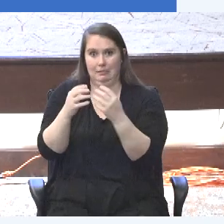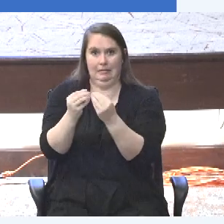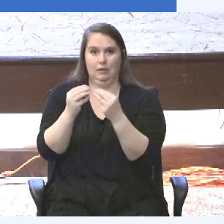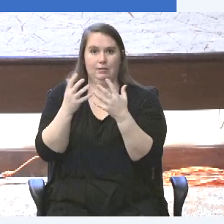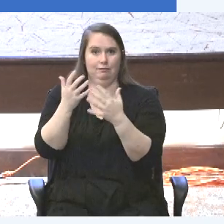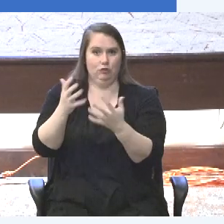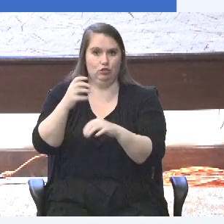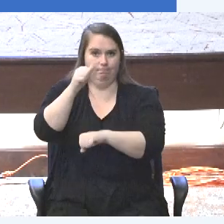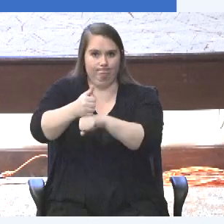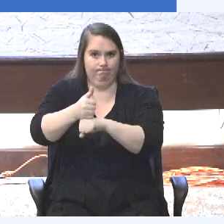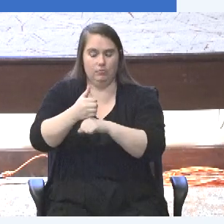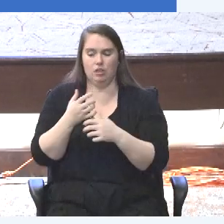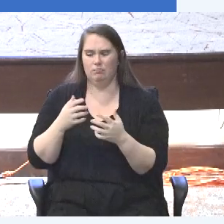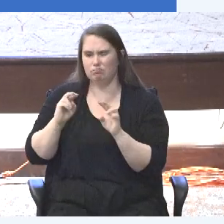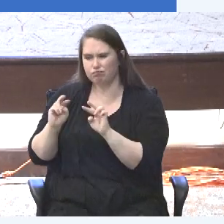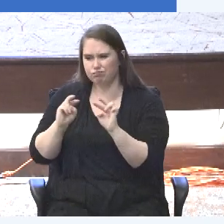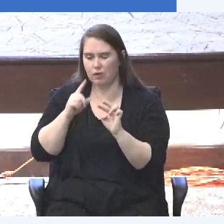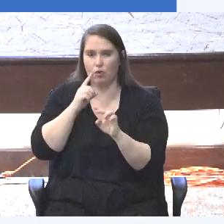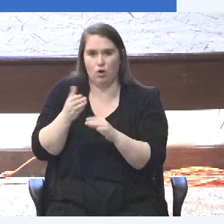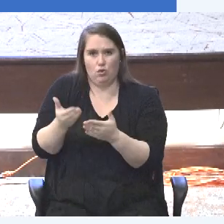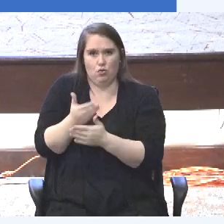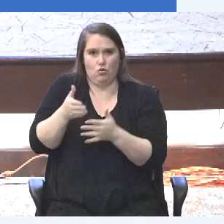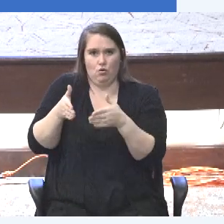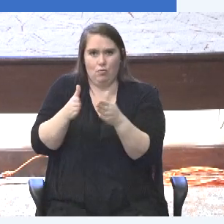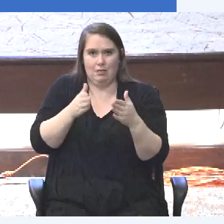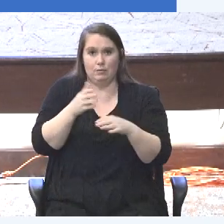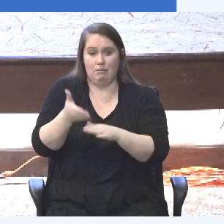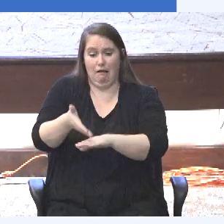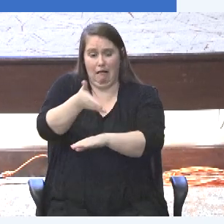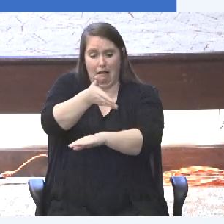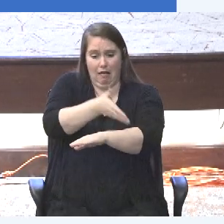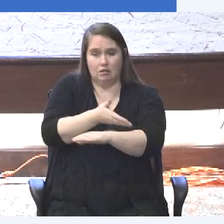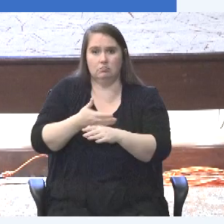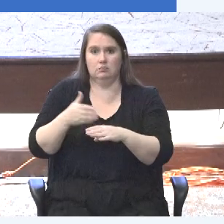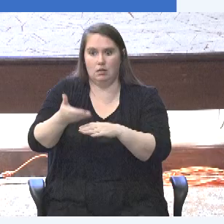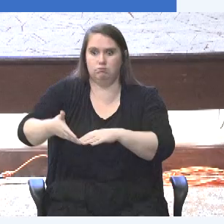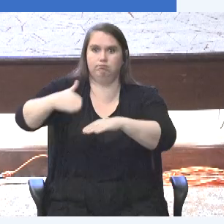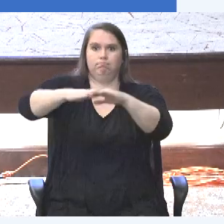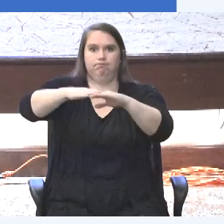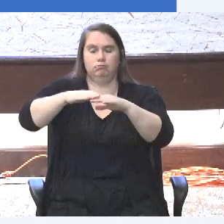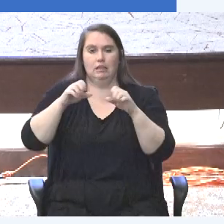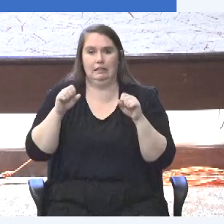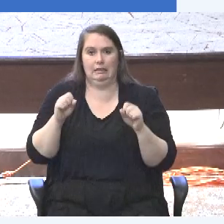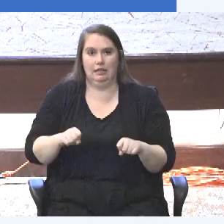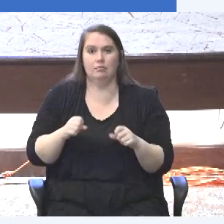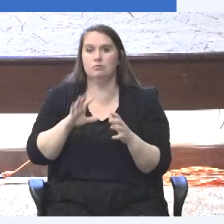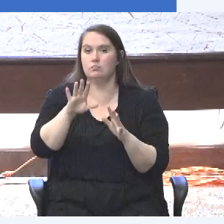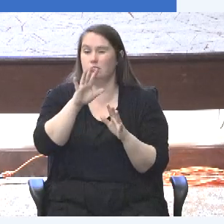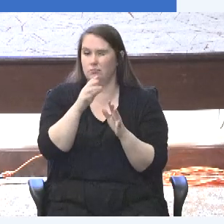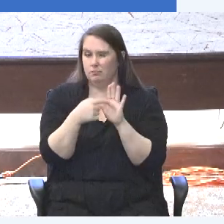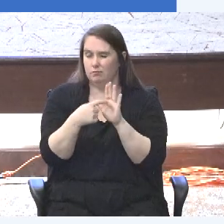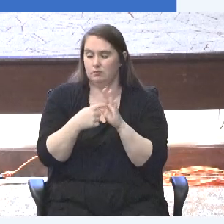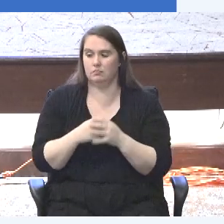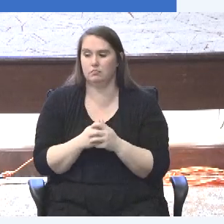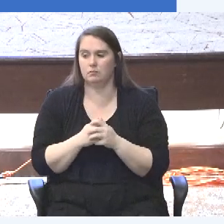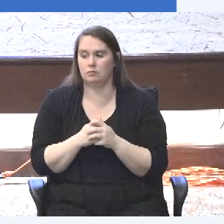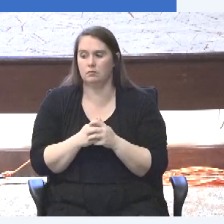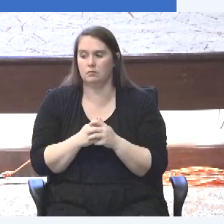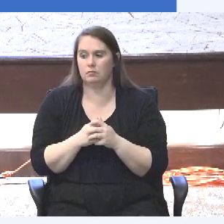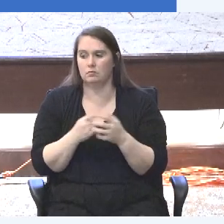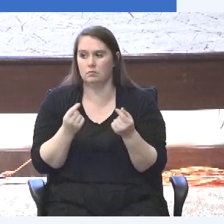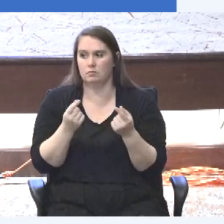new ways to improve upon what we're already doing as far as firefighter health. For instance, implementing, creating a new procedure on